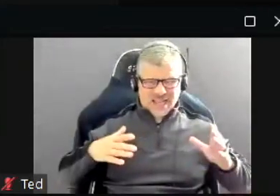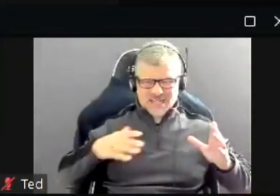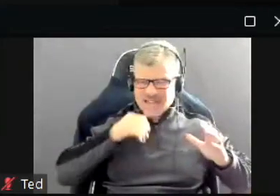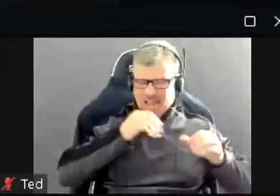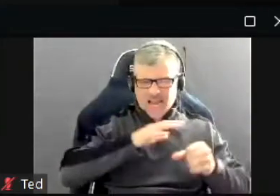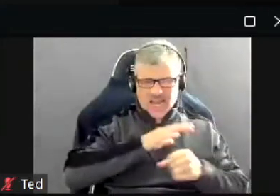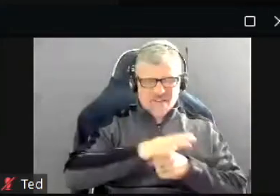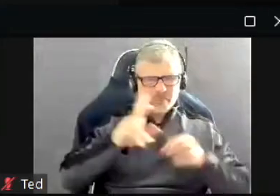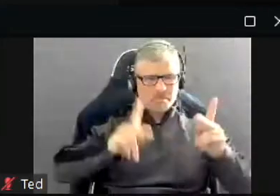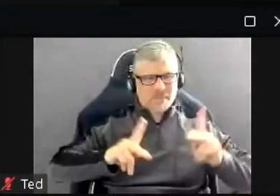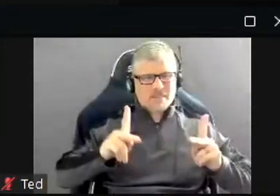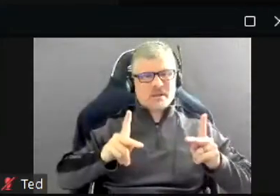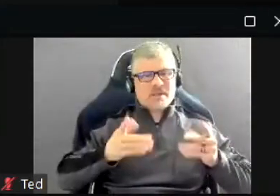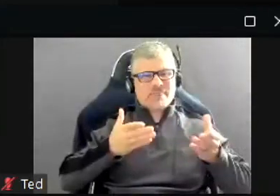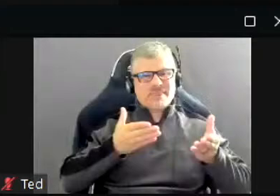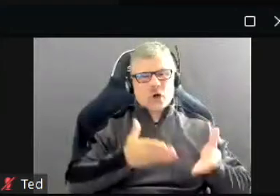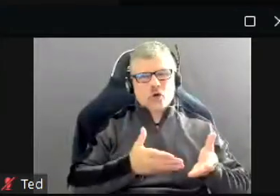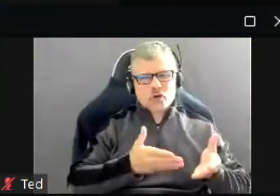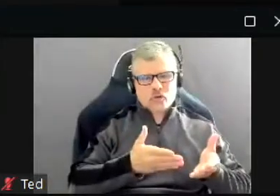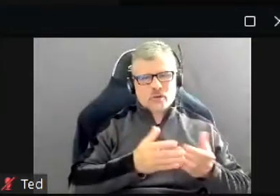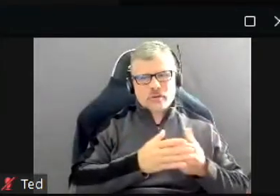resources.